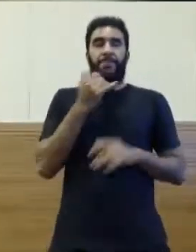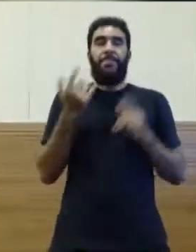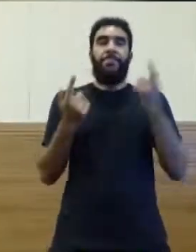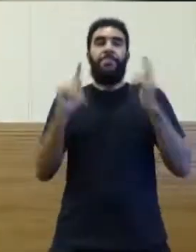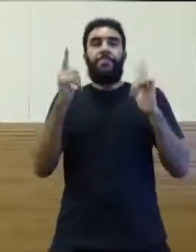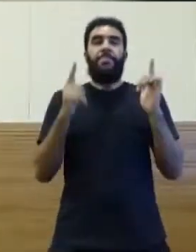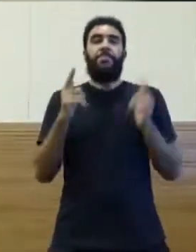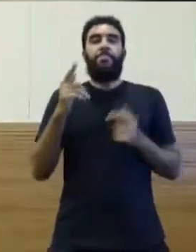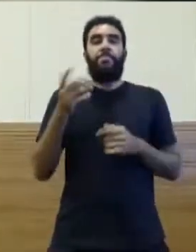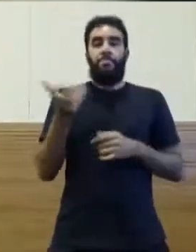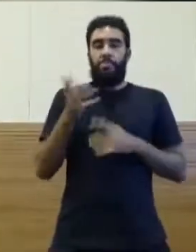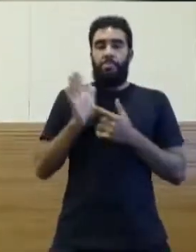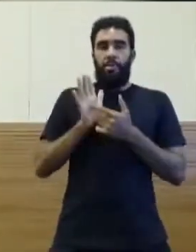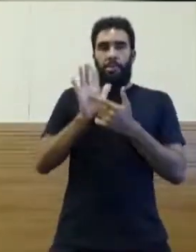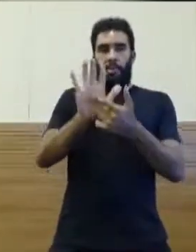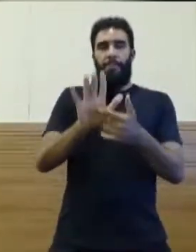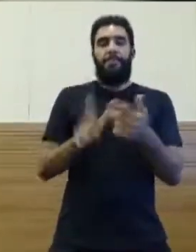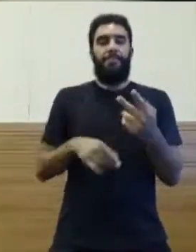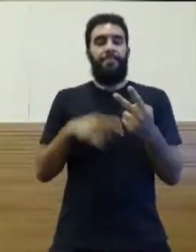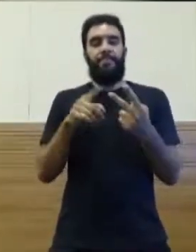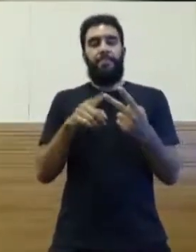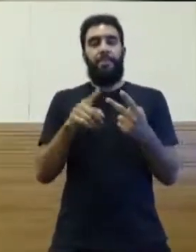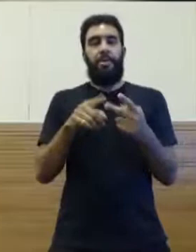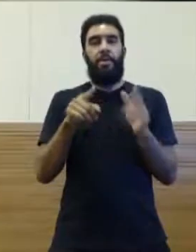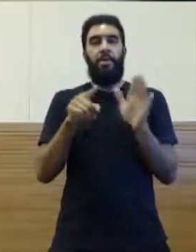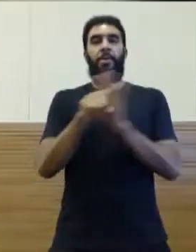they want to comment as well.